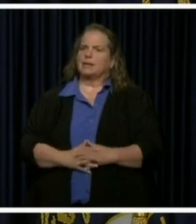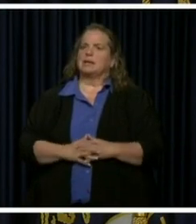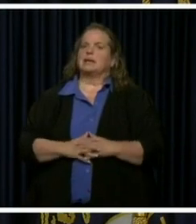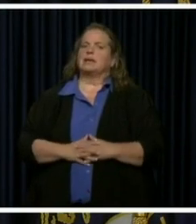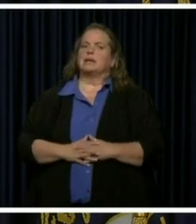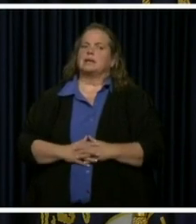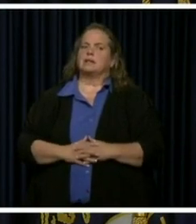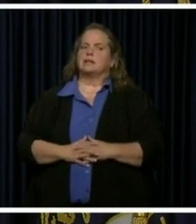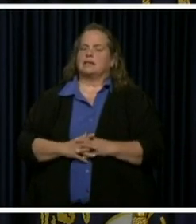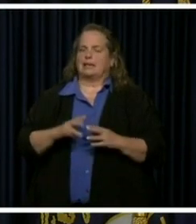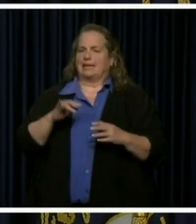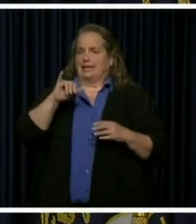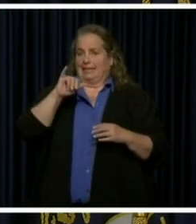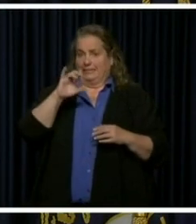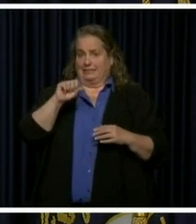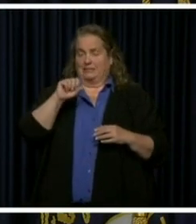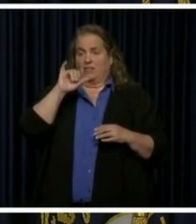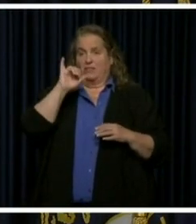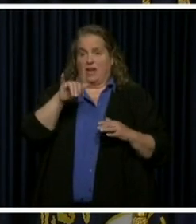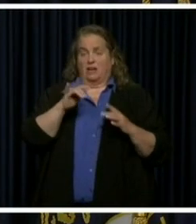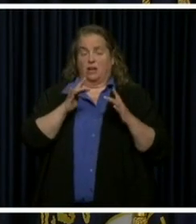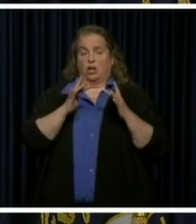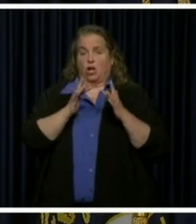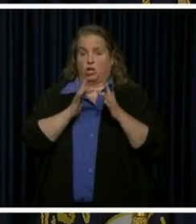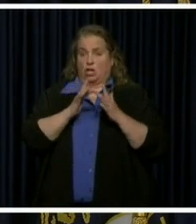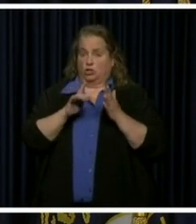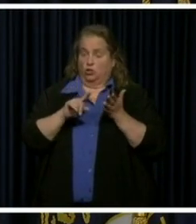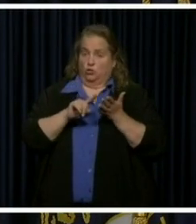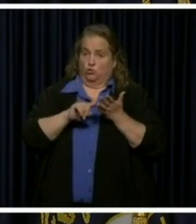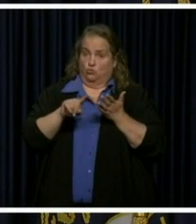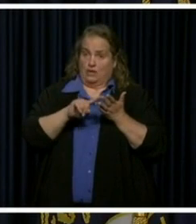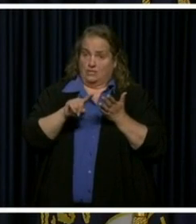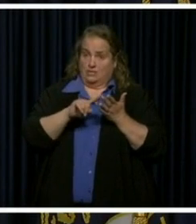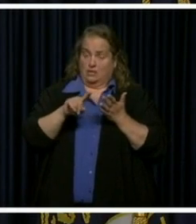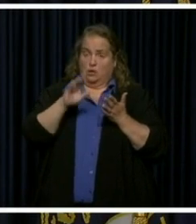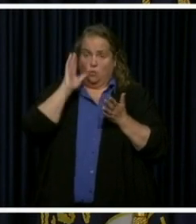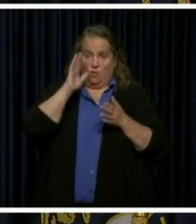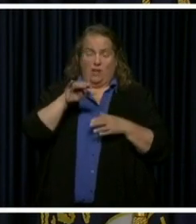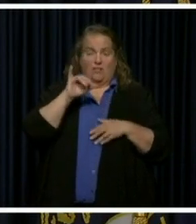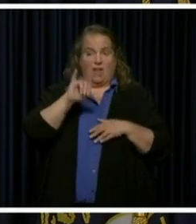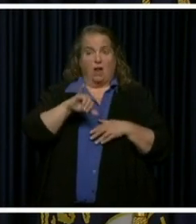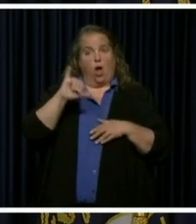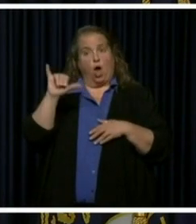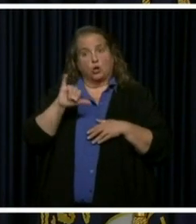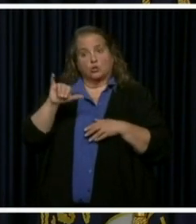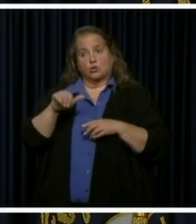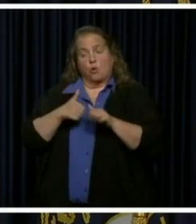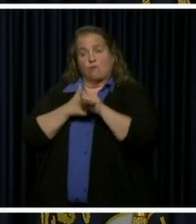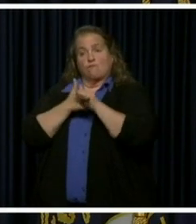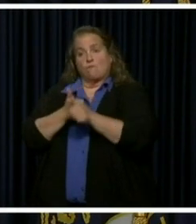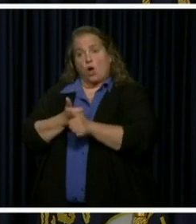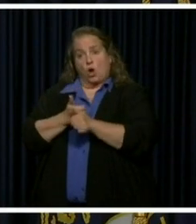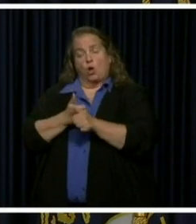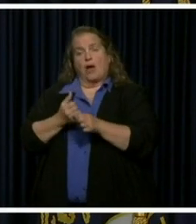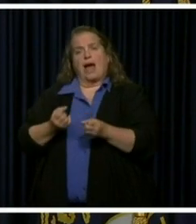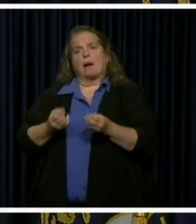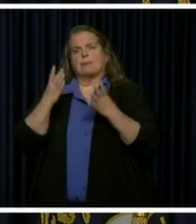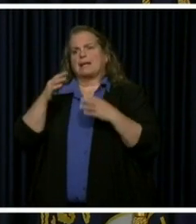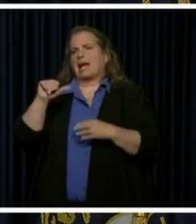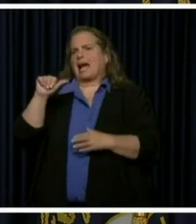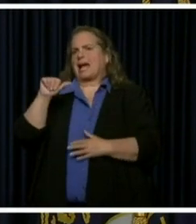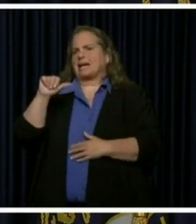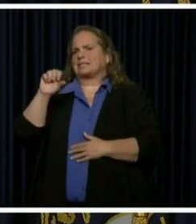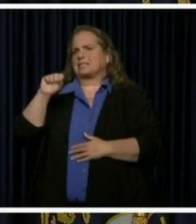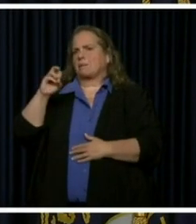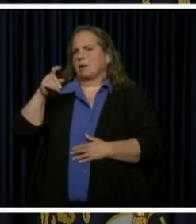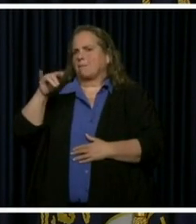And is that an important statistic for the state to have and for the public to? The question is, are we tracking